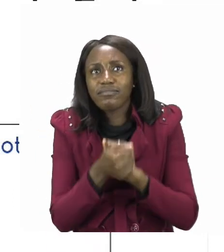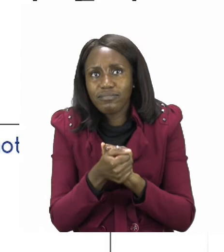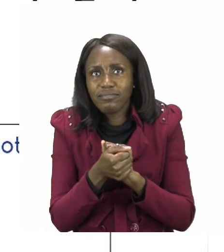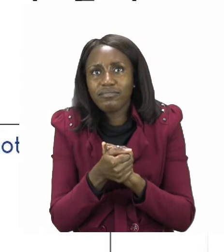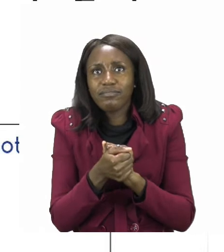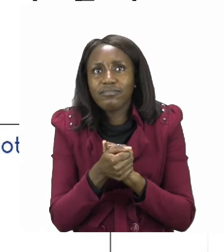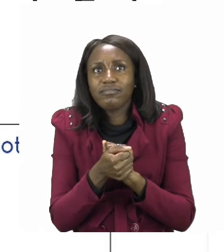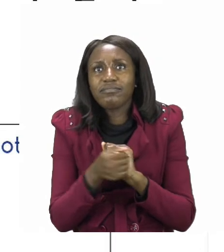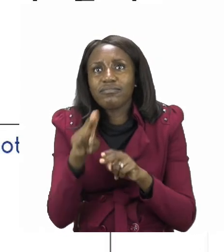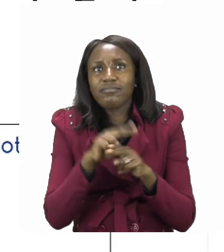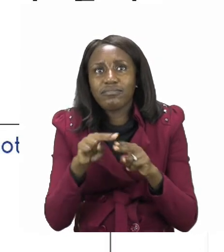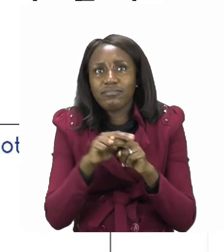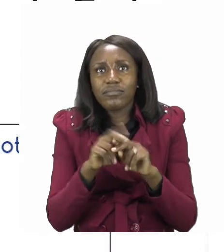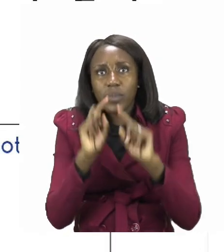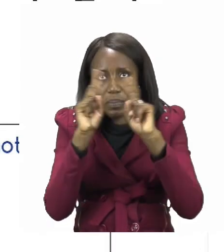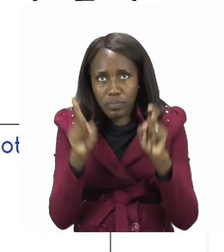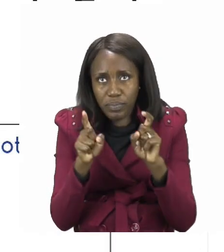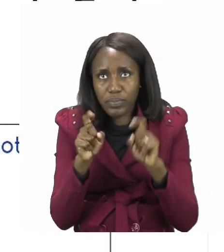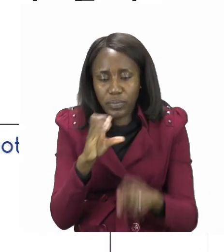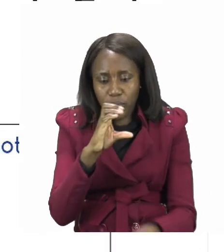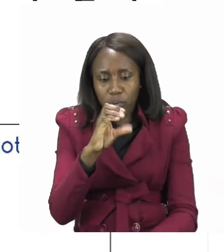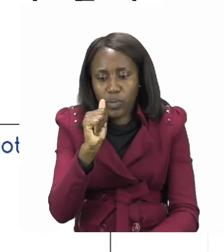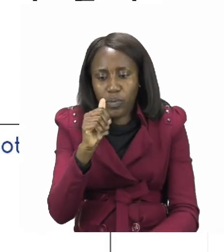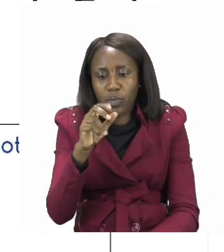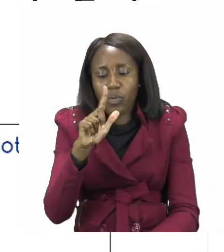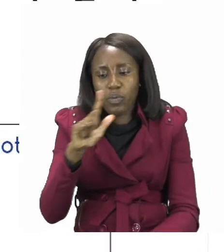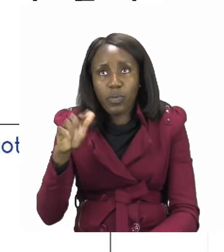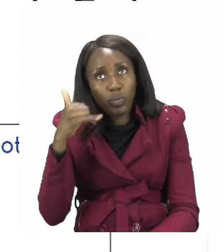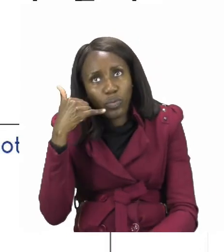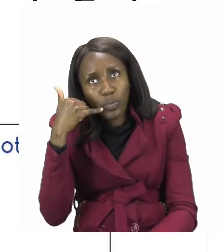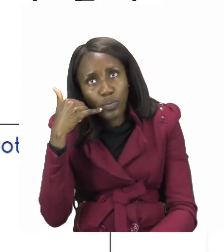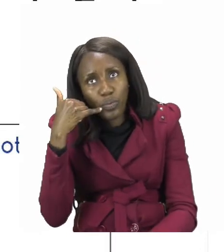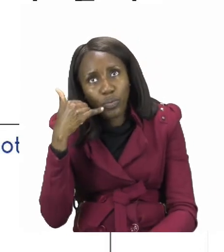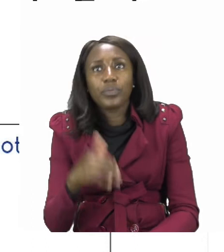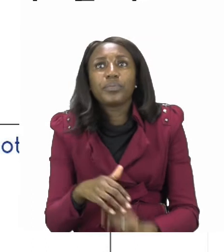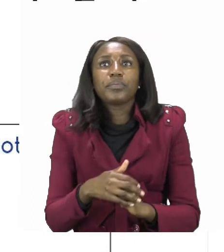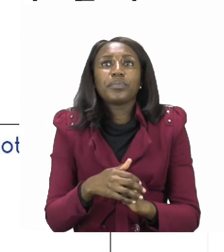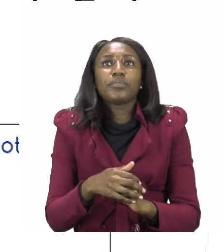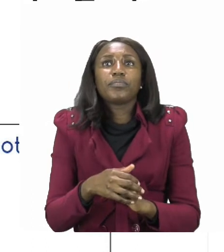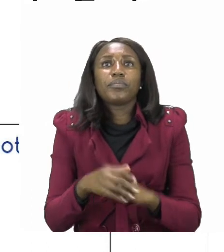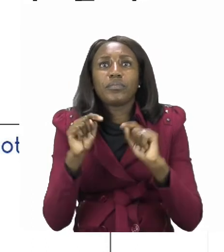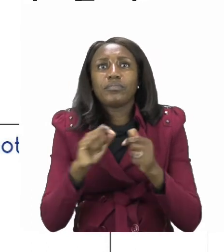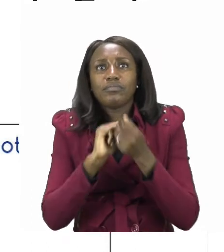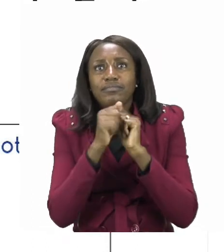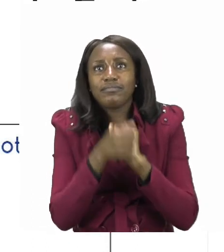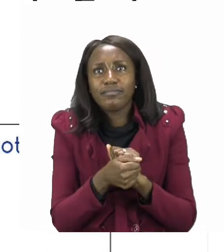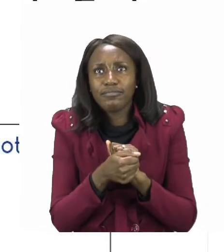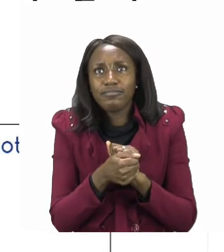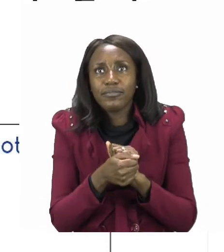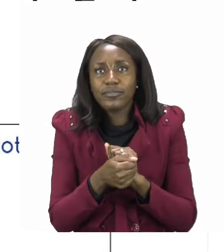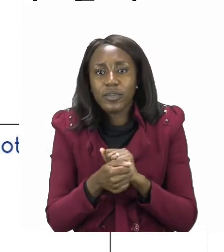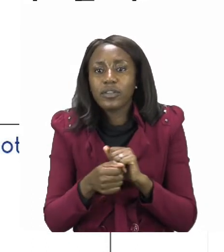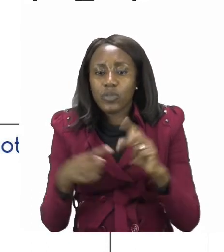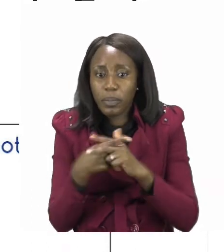use the word in brackets. The word there is call. Now, to change it to simple